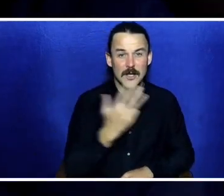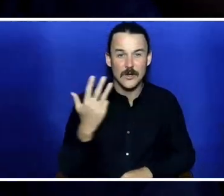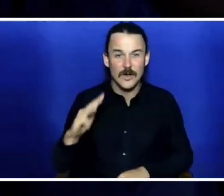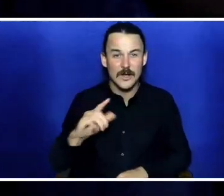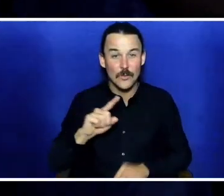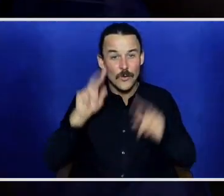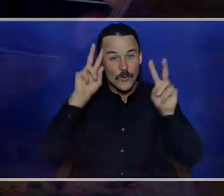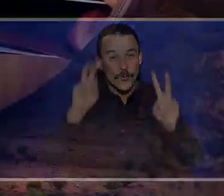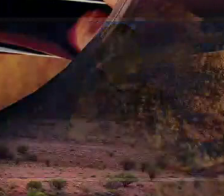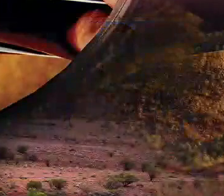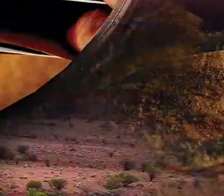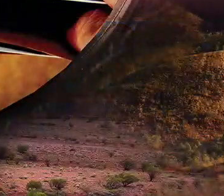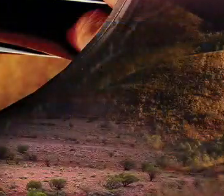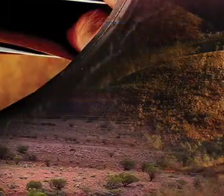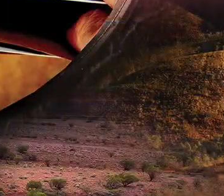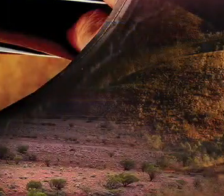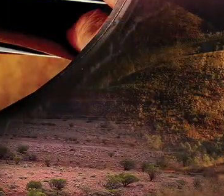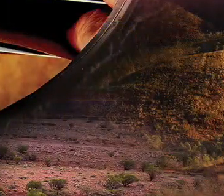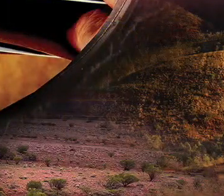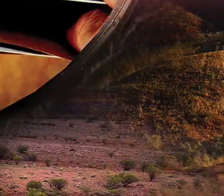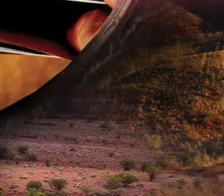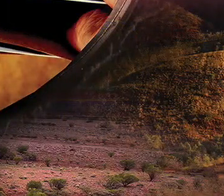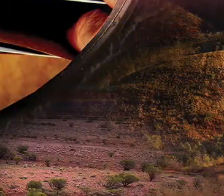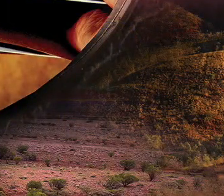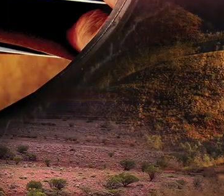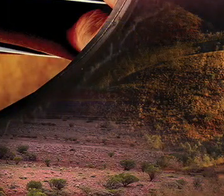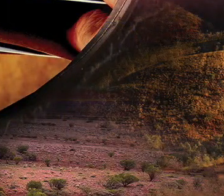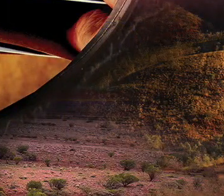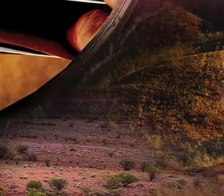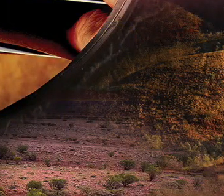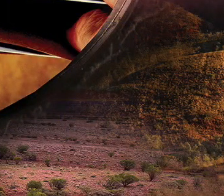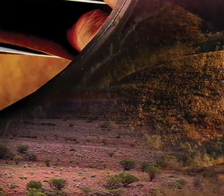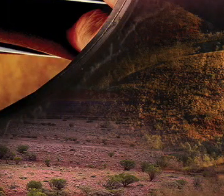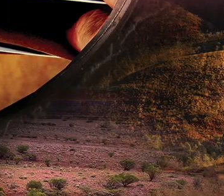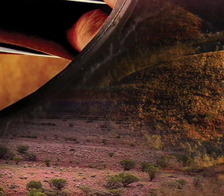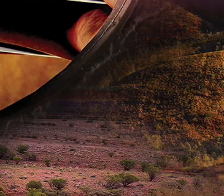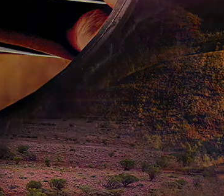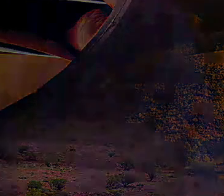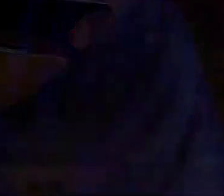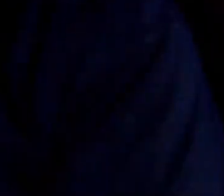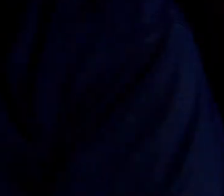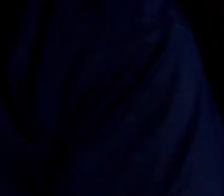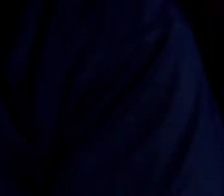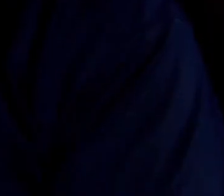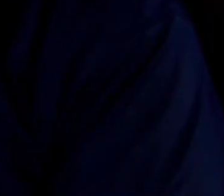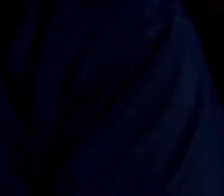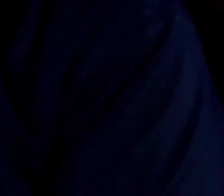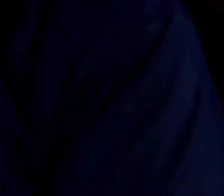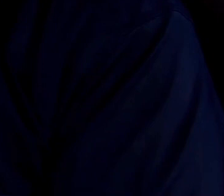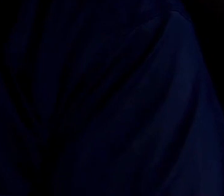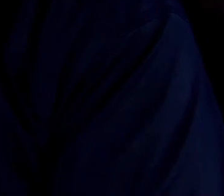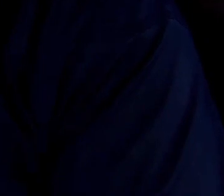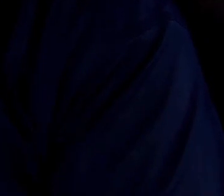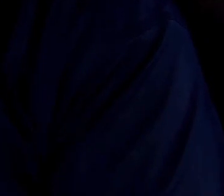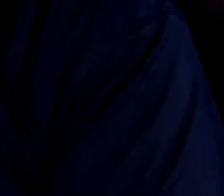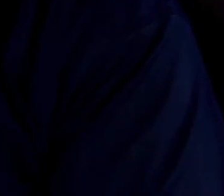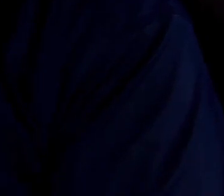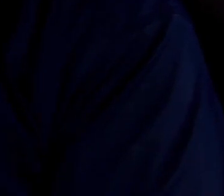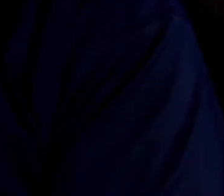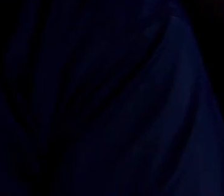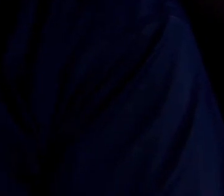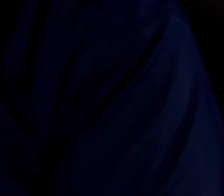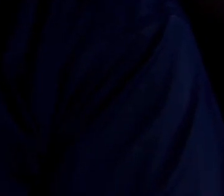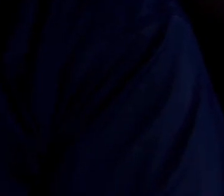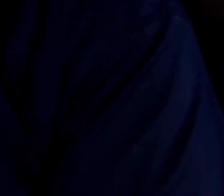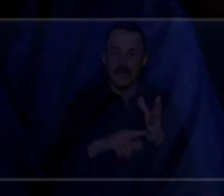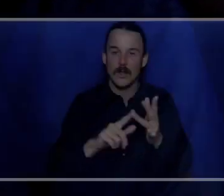Voss by Richard Mille, David Malouf, after Patrick White. A seminal Australian work which defined